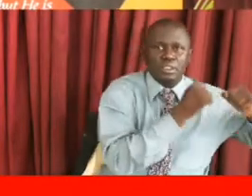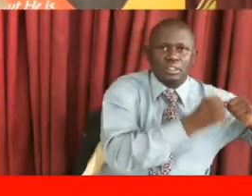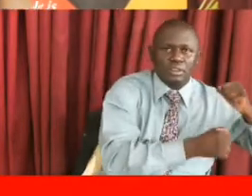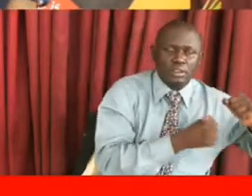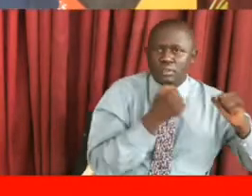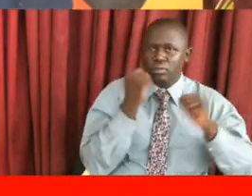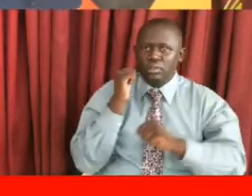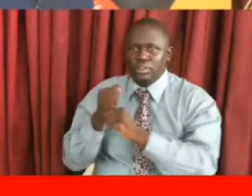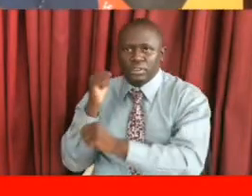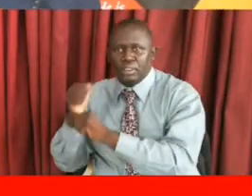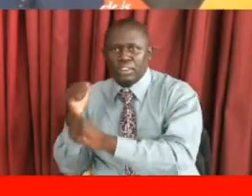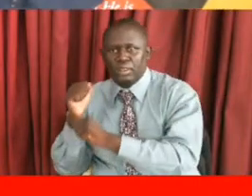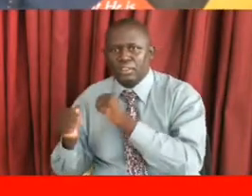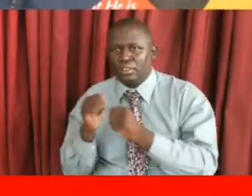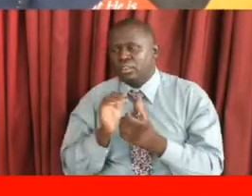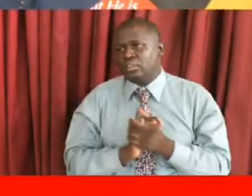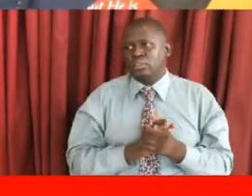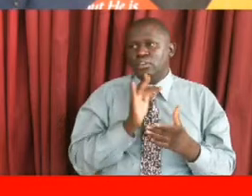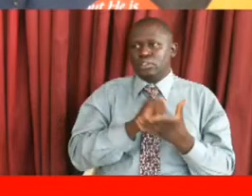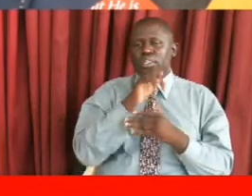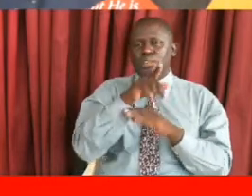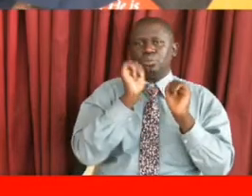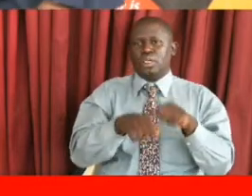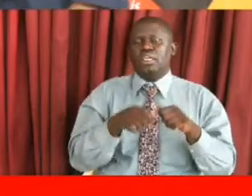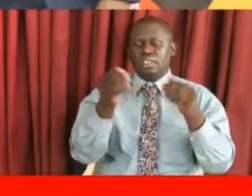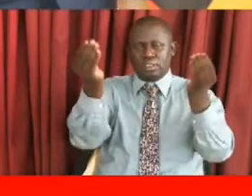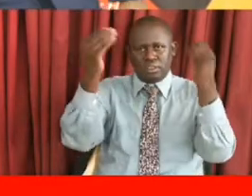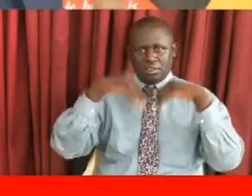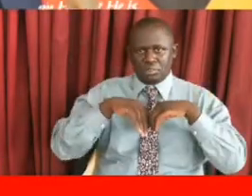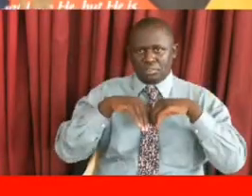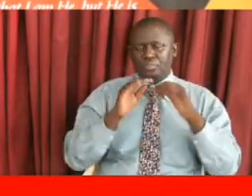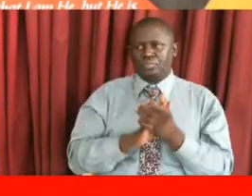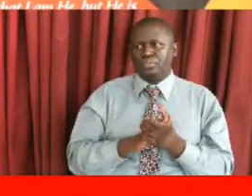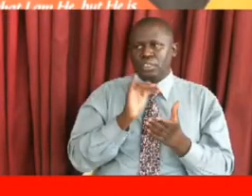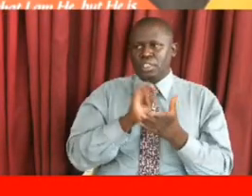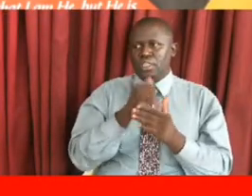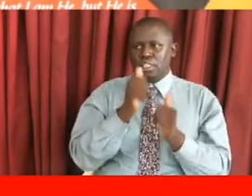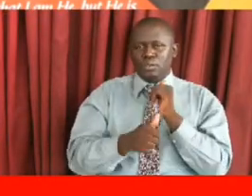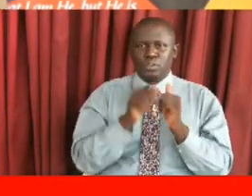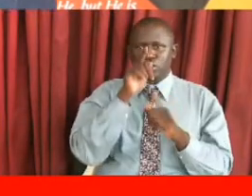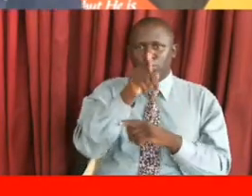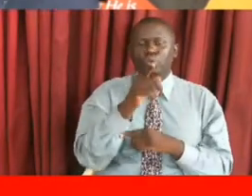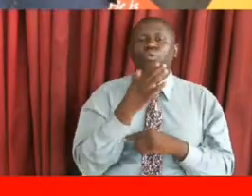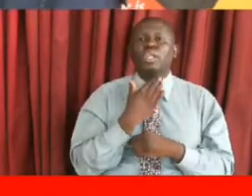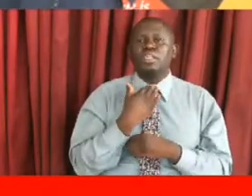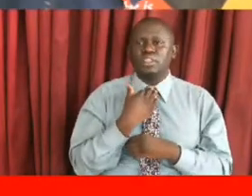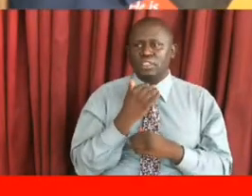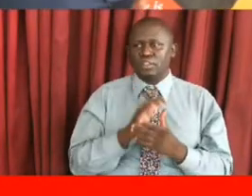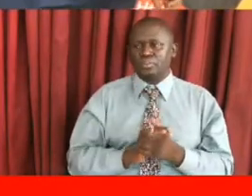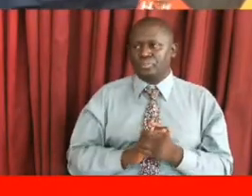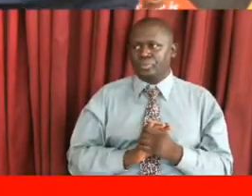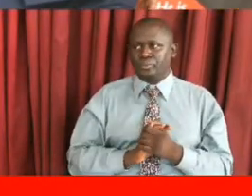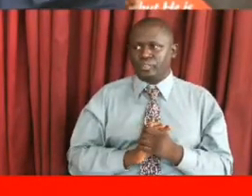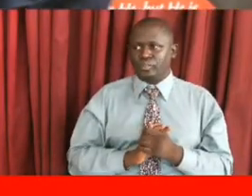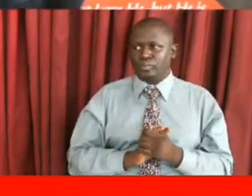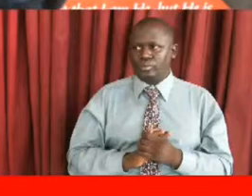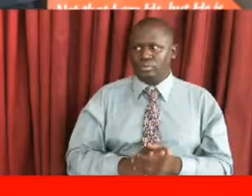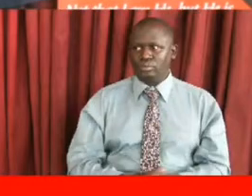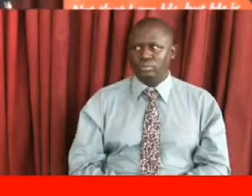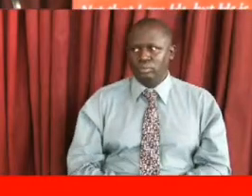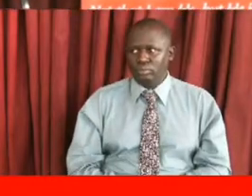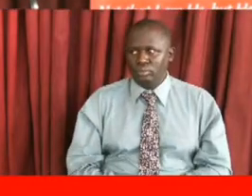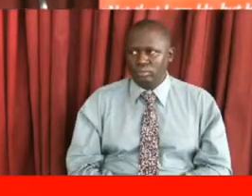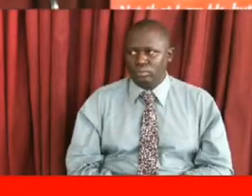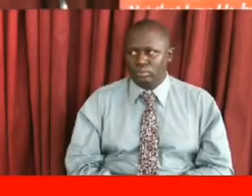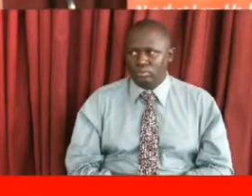around so that you might receive that which you ask for amen